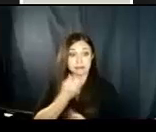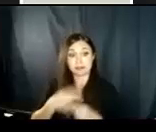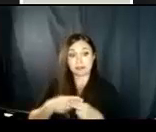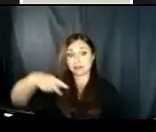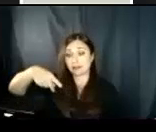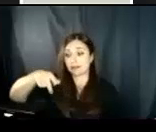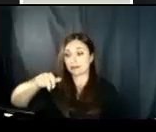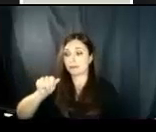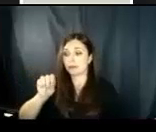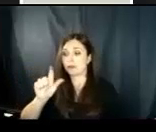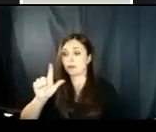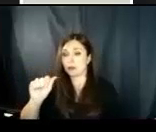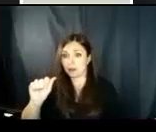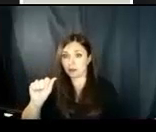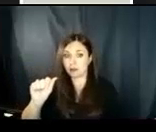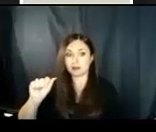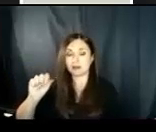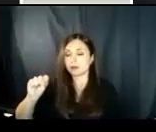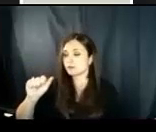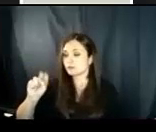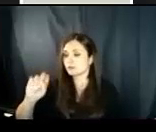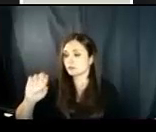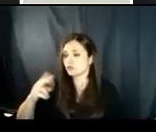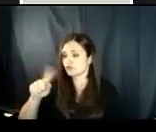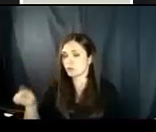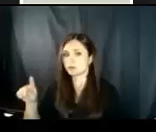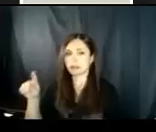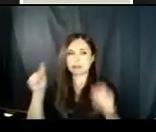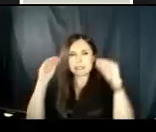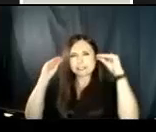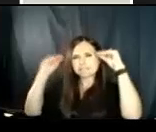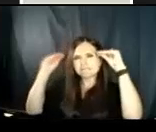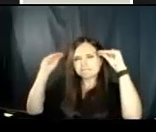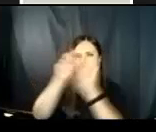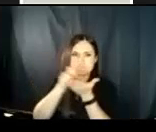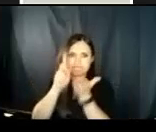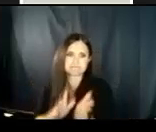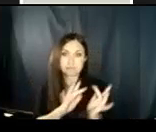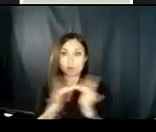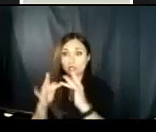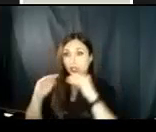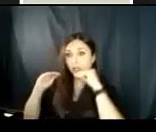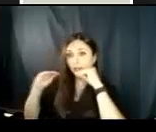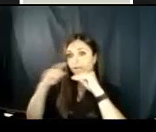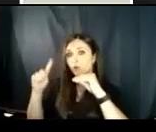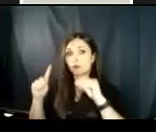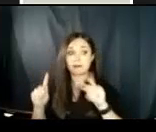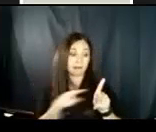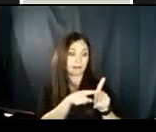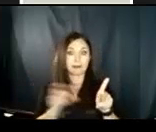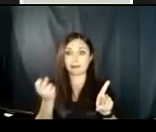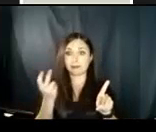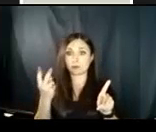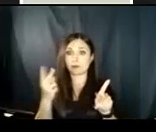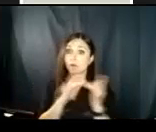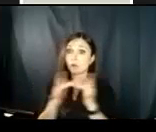Paula Sanchez, and I am an instructional designer and an online instructor for a K-12 online school in